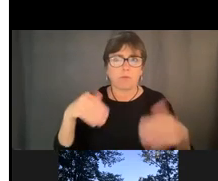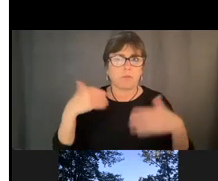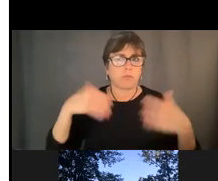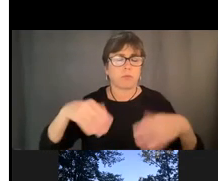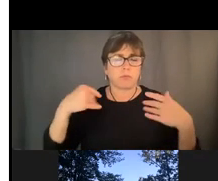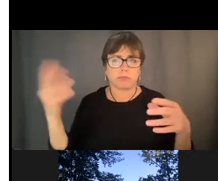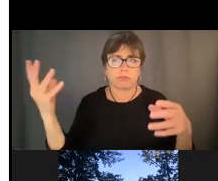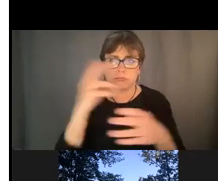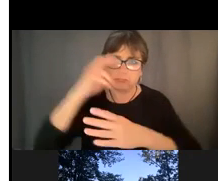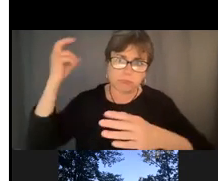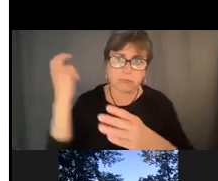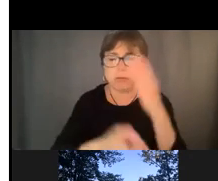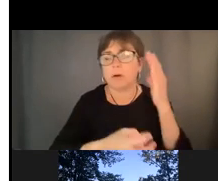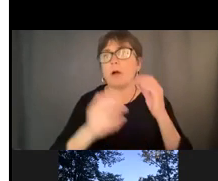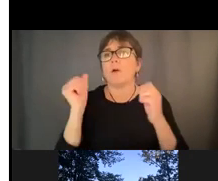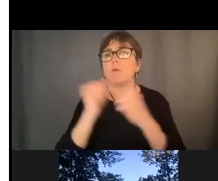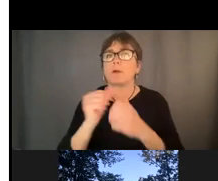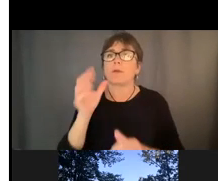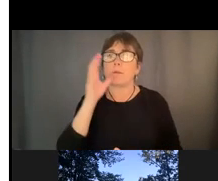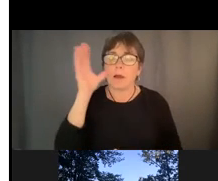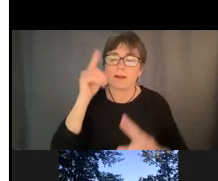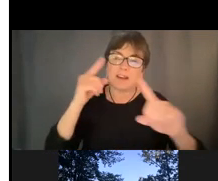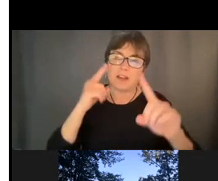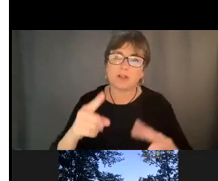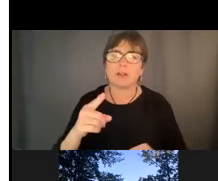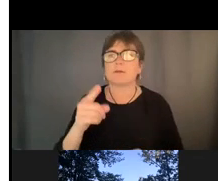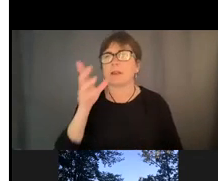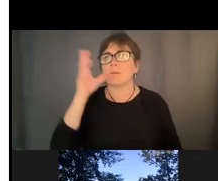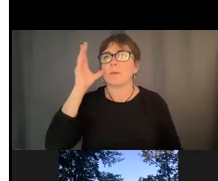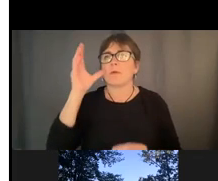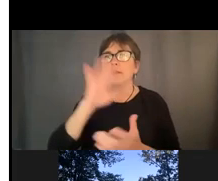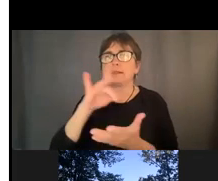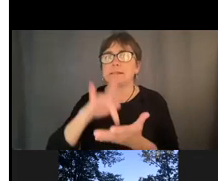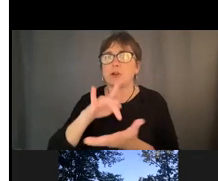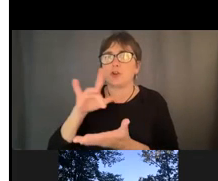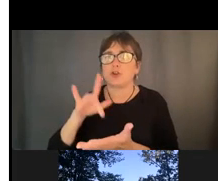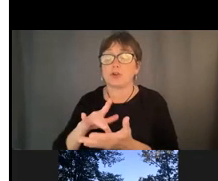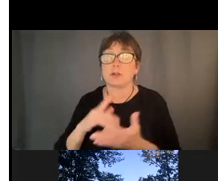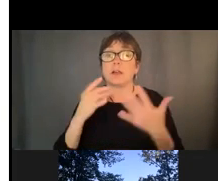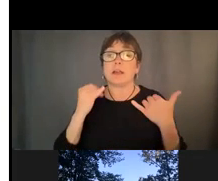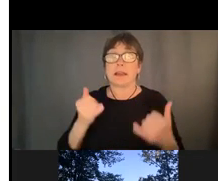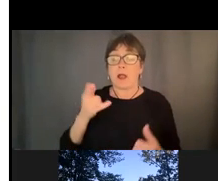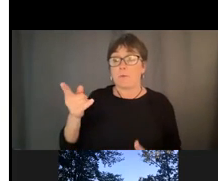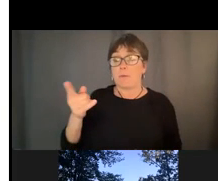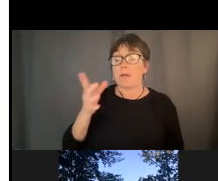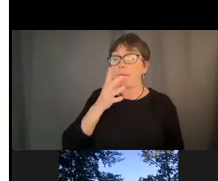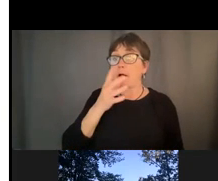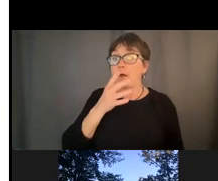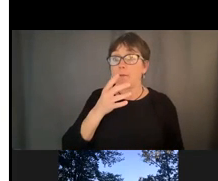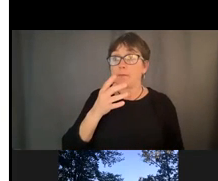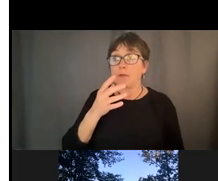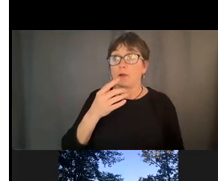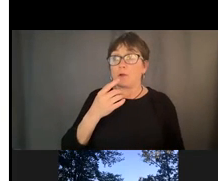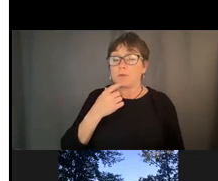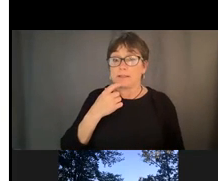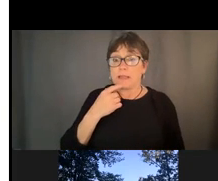initiatives. And she would say now that me being a part of those and being engaged in that